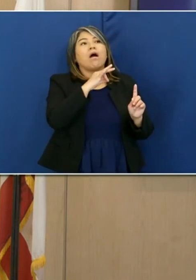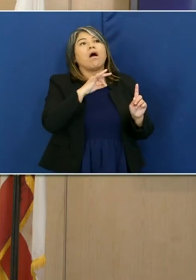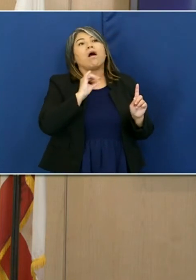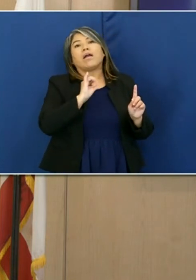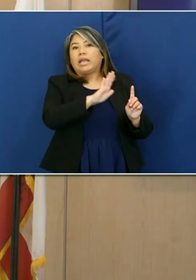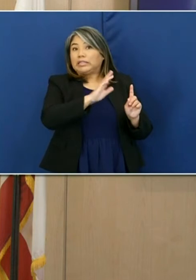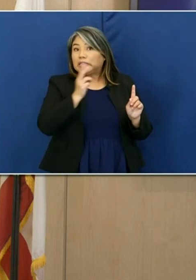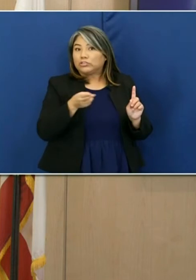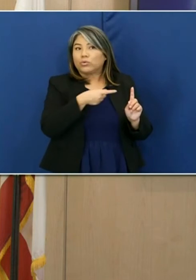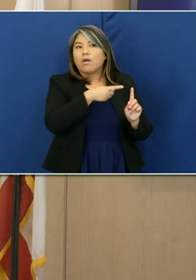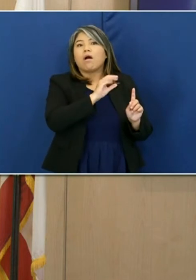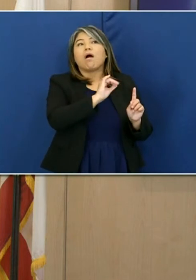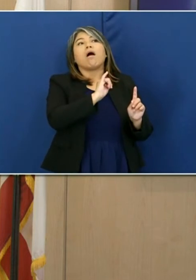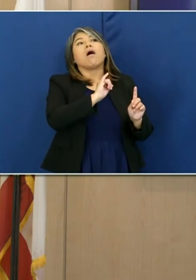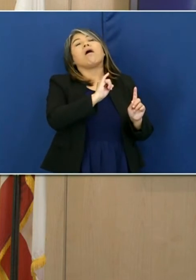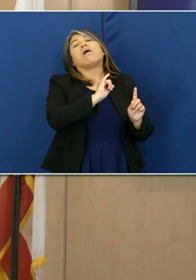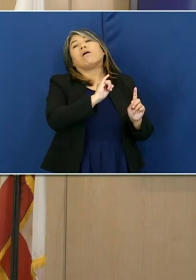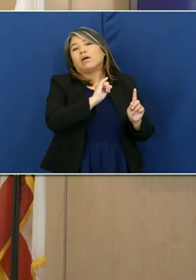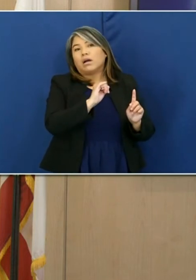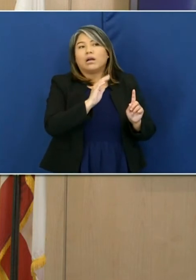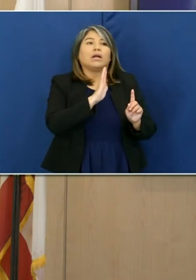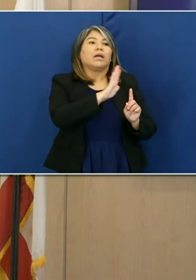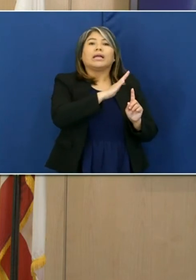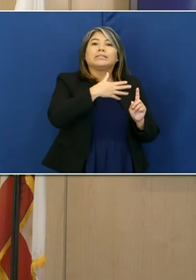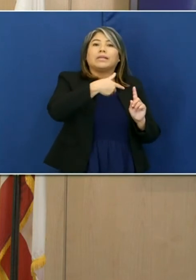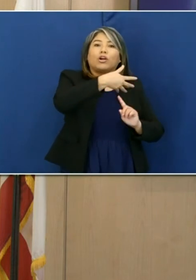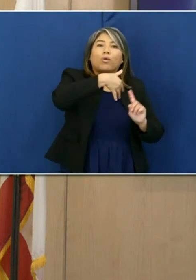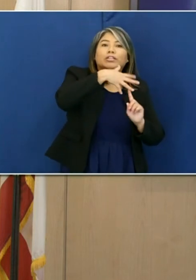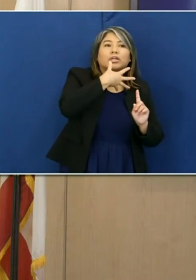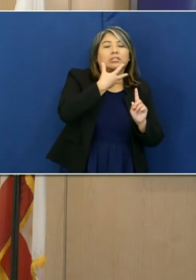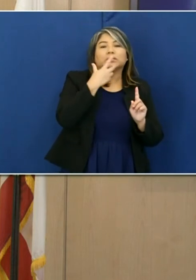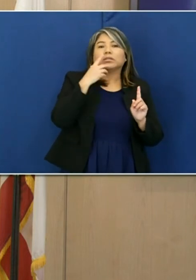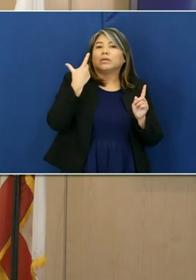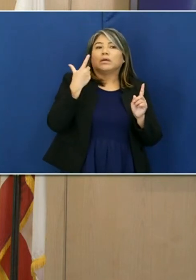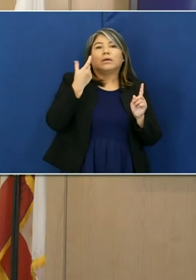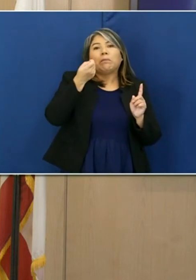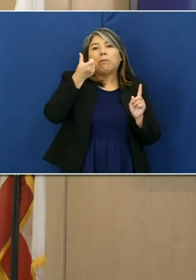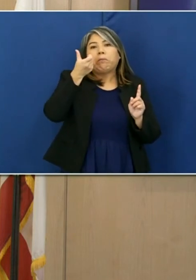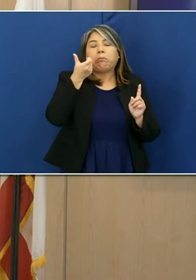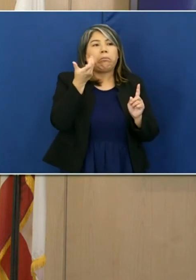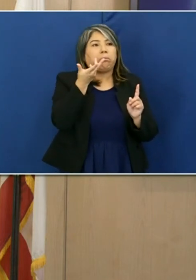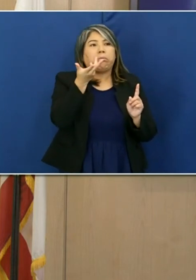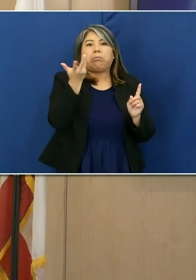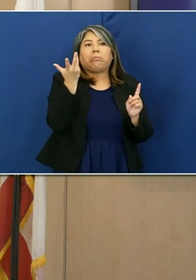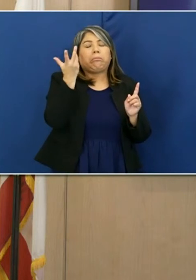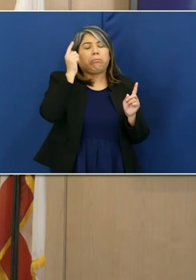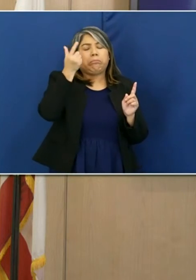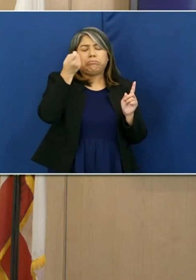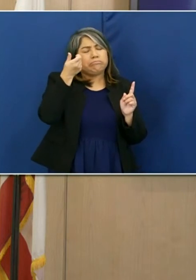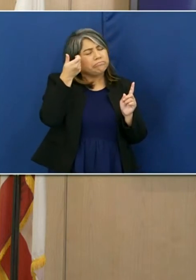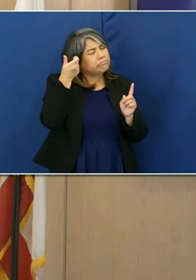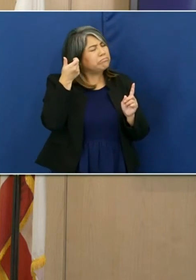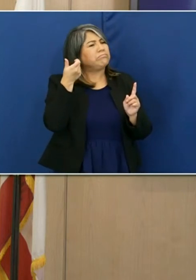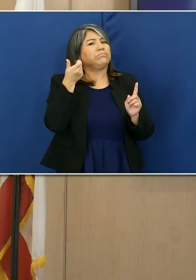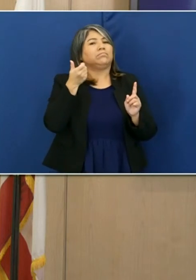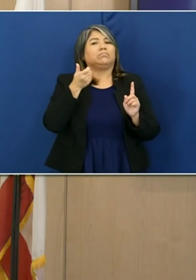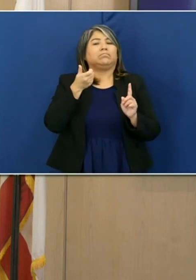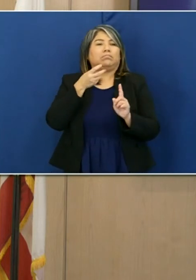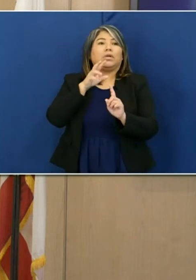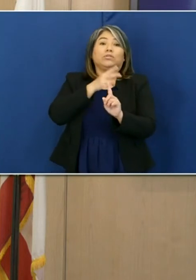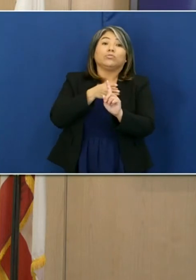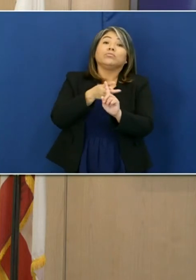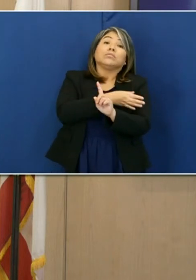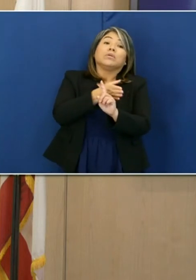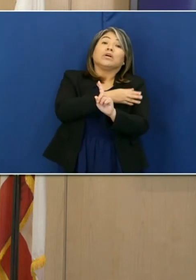that the number of interactions in the 2 weeks before coming down with illness was actually fairly low,